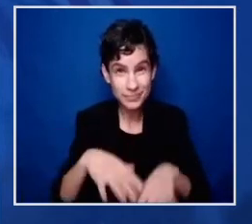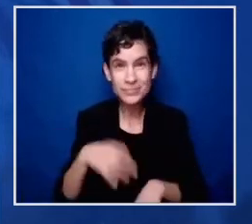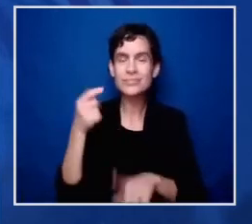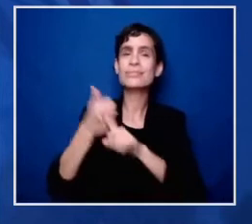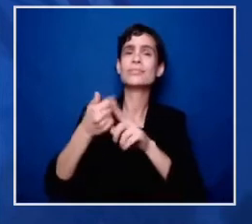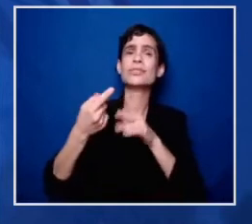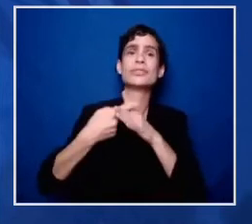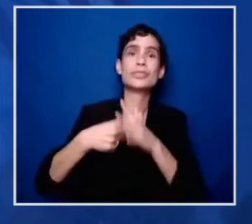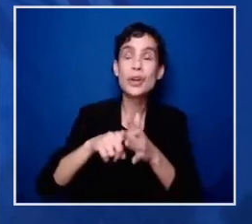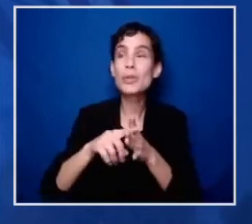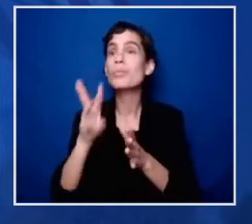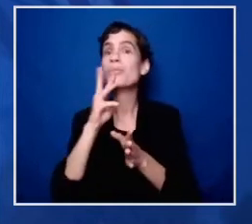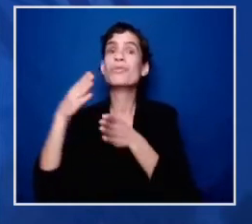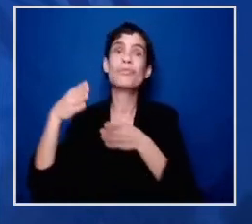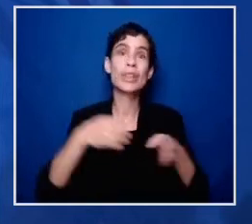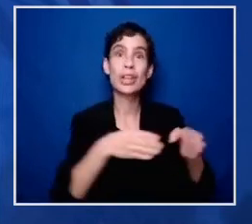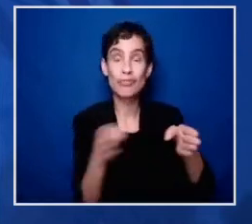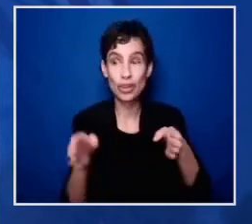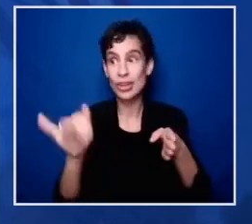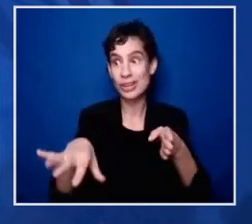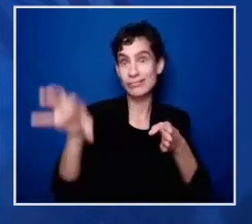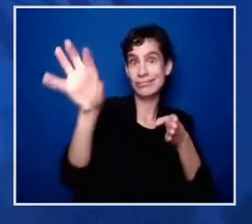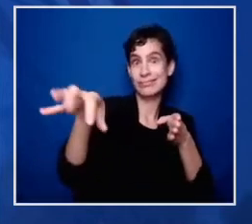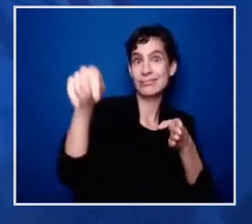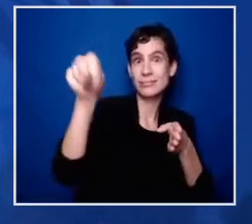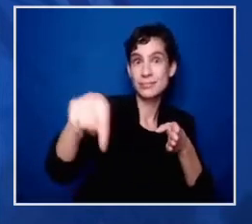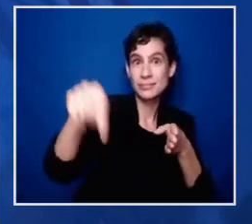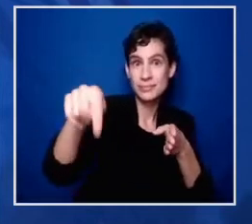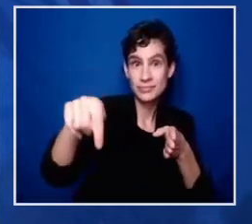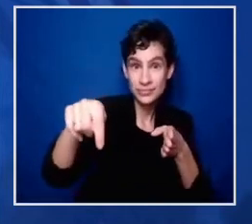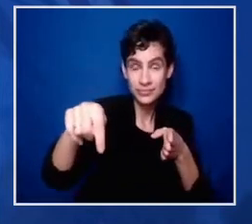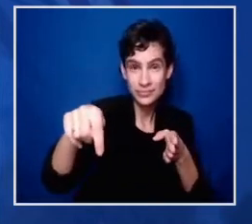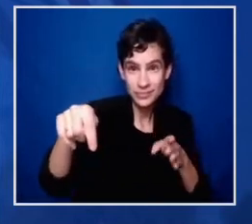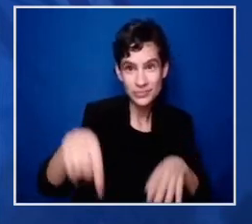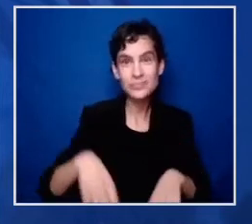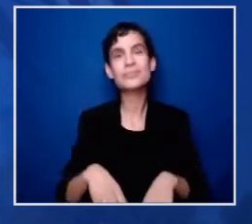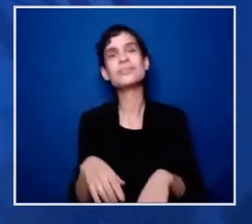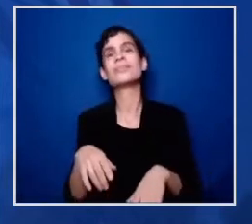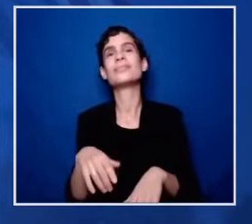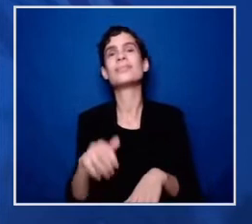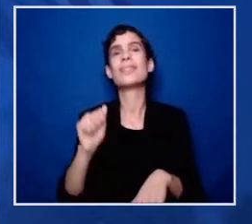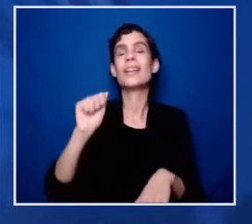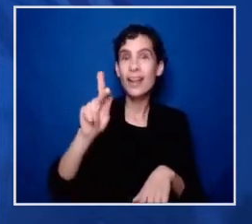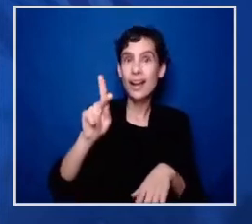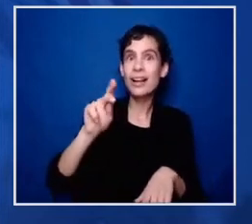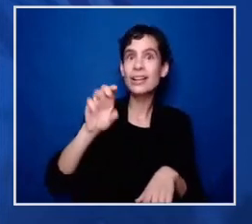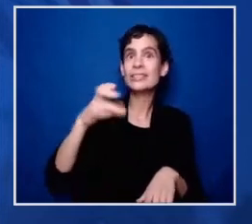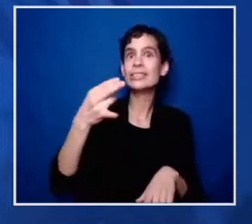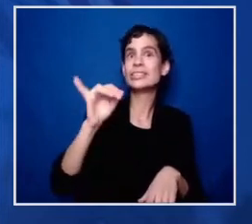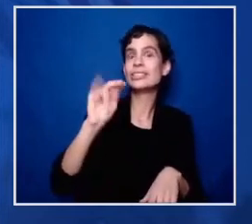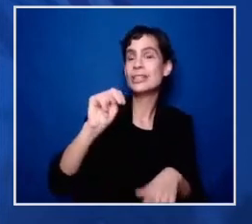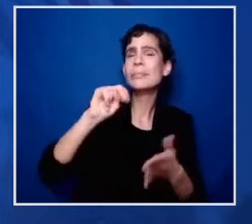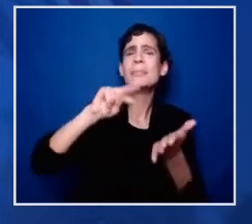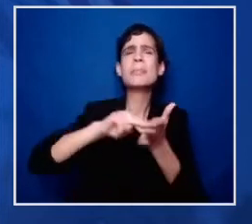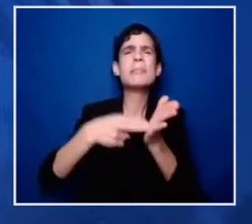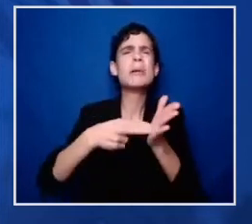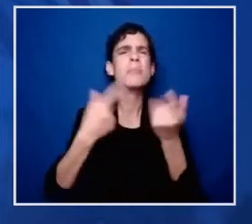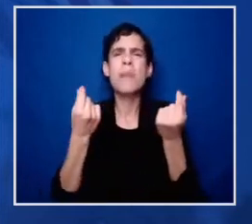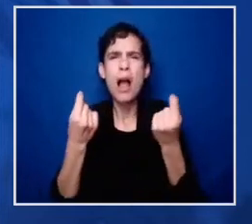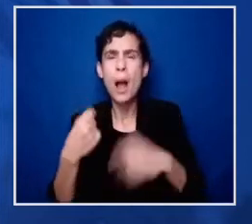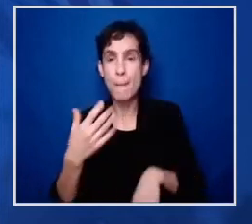language, Auction literally means mouth of the Wash, or place where the wash loses itself in the sand or ground. For those of